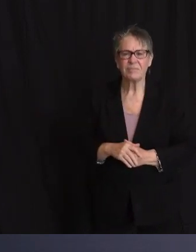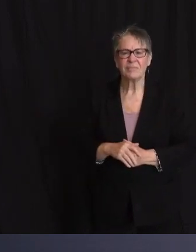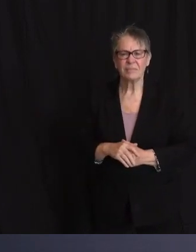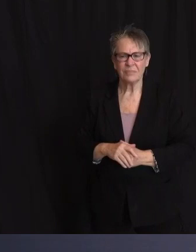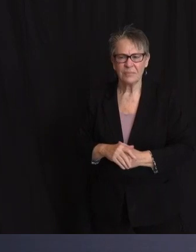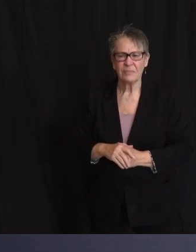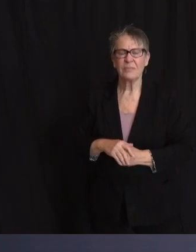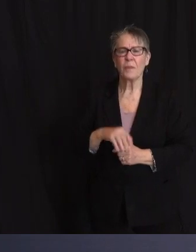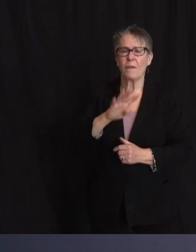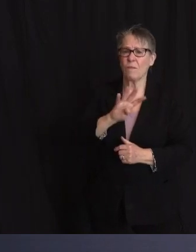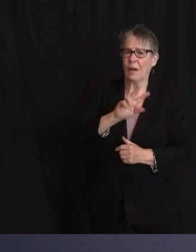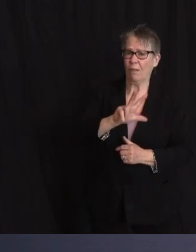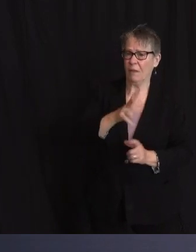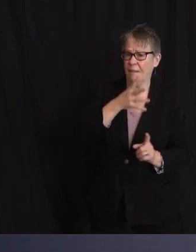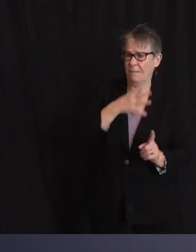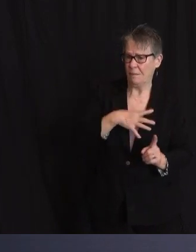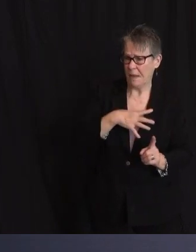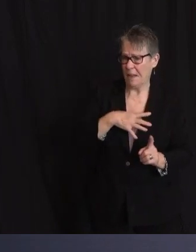50.5% are white,